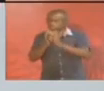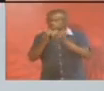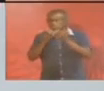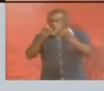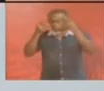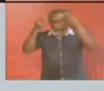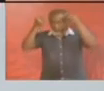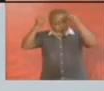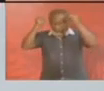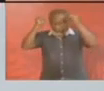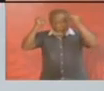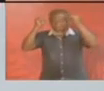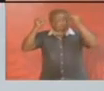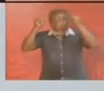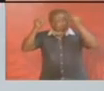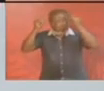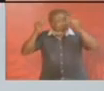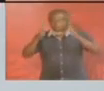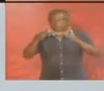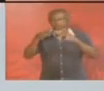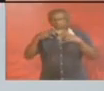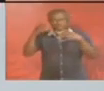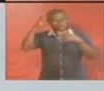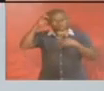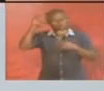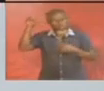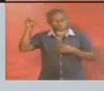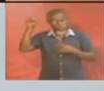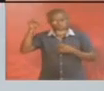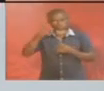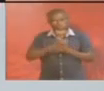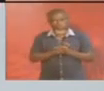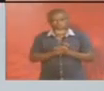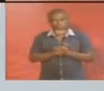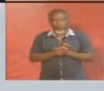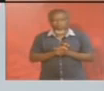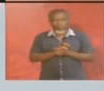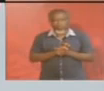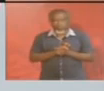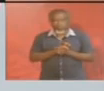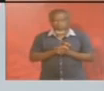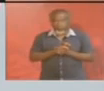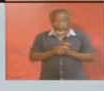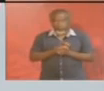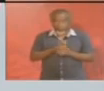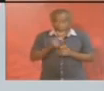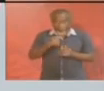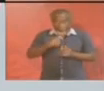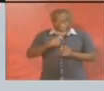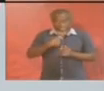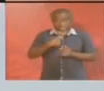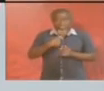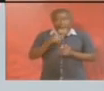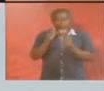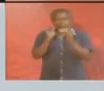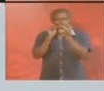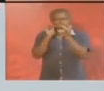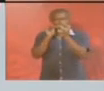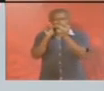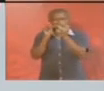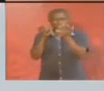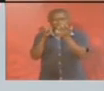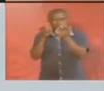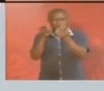support our sister ministries. On the issue of myself and contact with the Prime Minister, I think Dr.